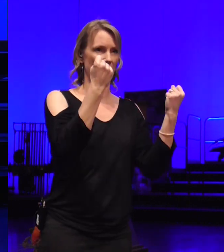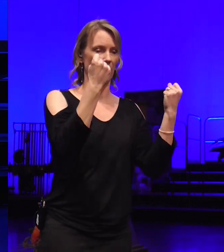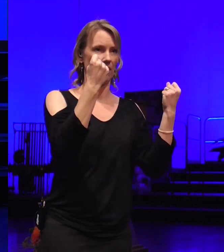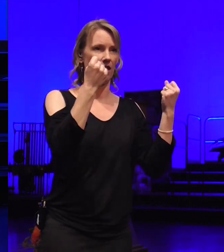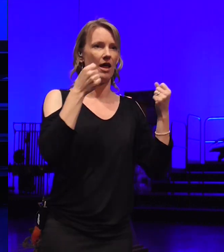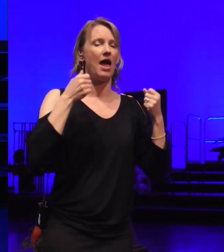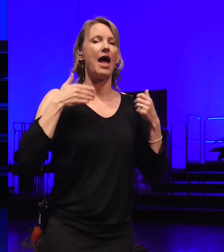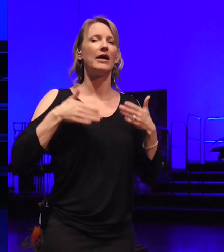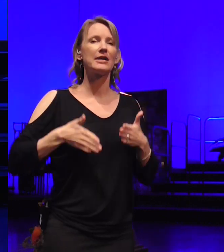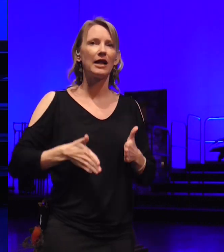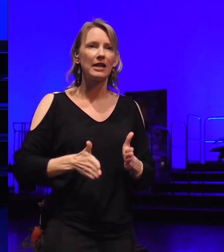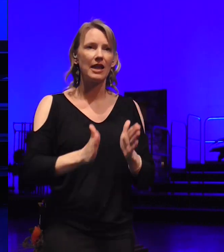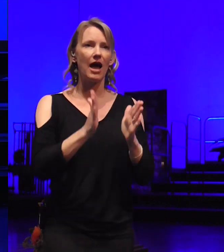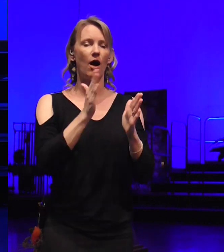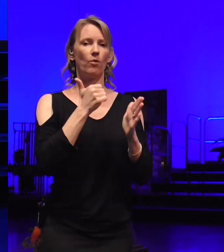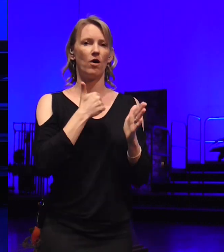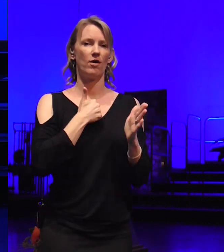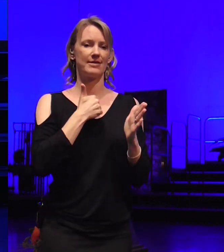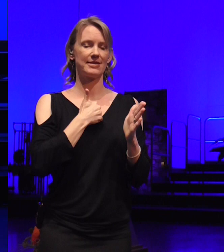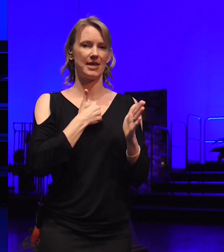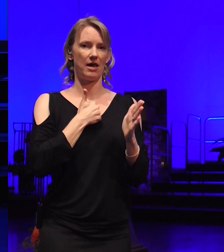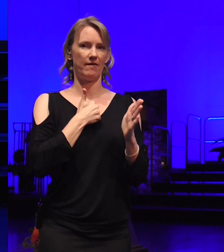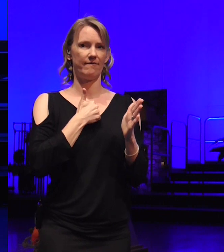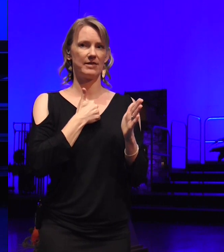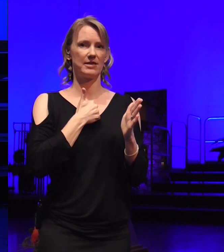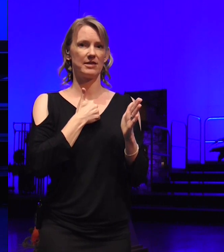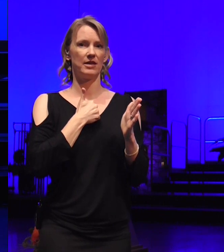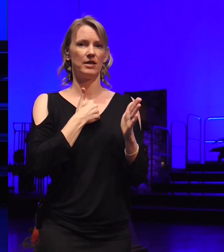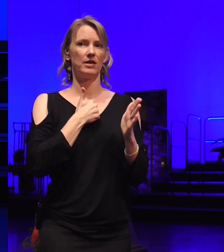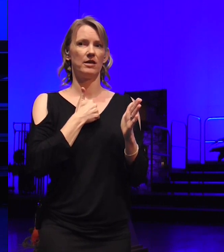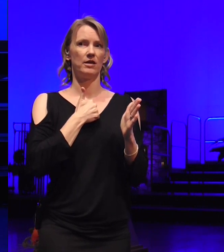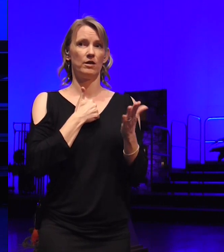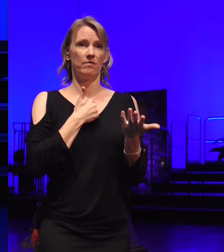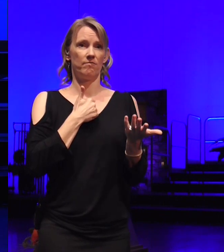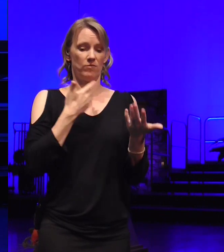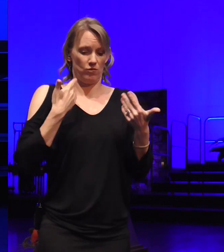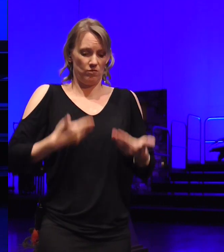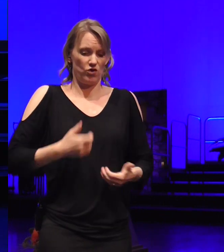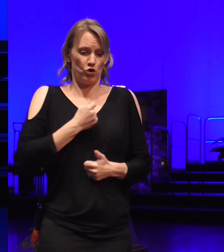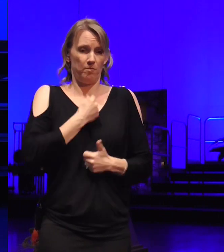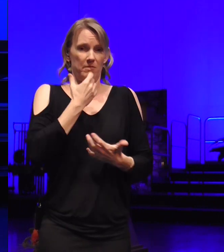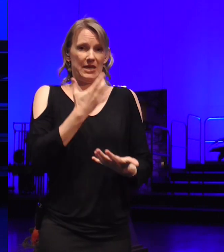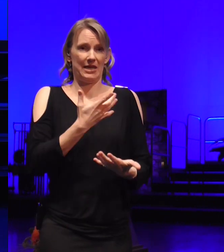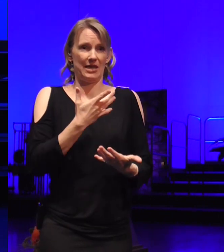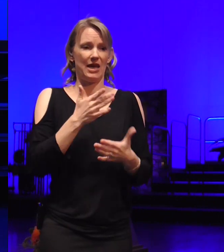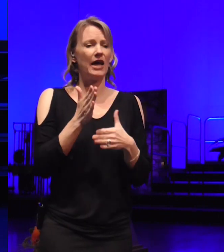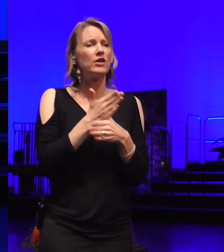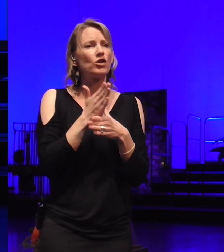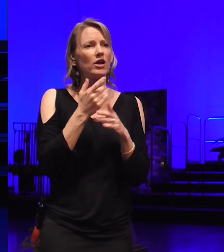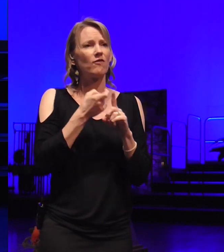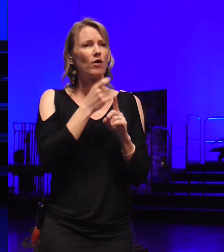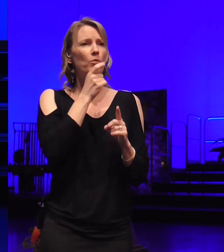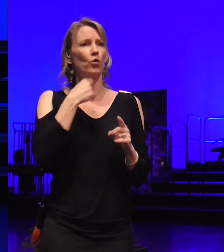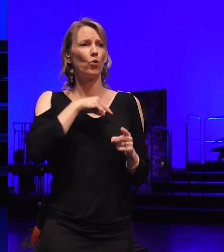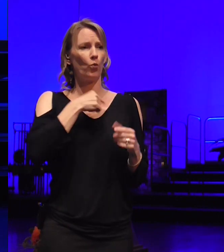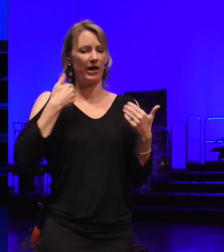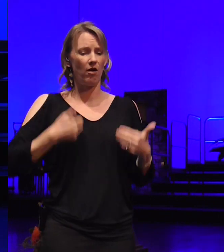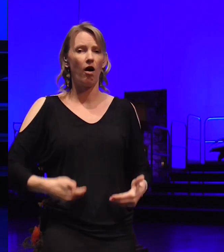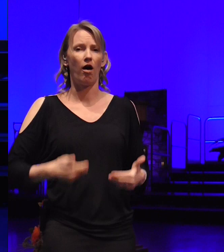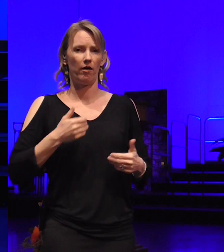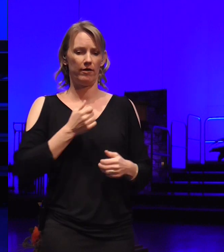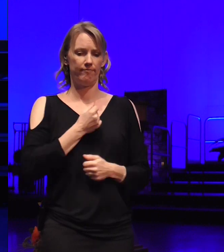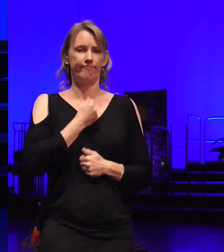simply allow ourselves to be and to share from the essence of who we are.